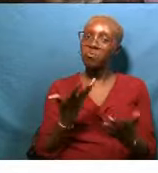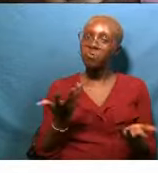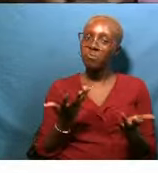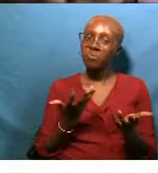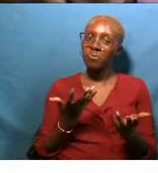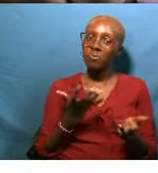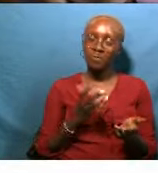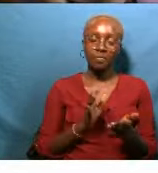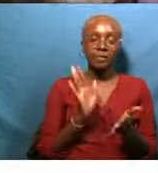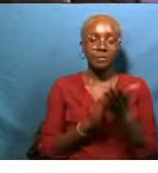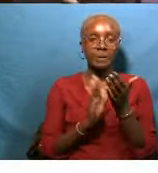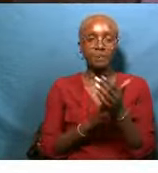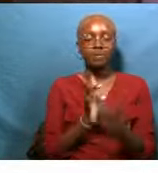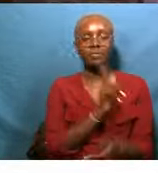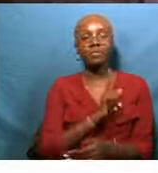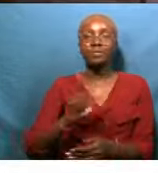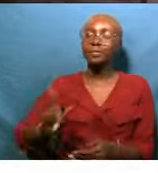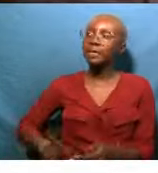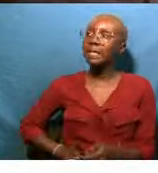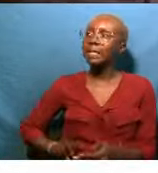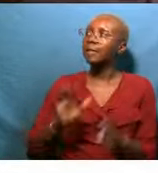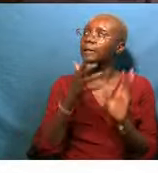Praise the Lord.